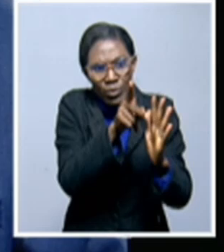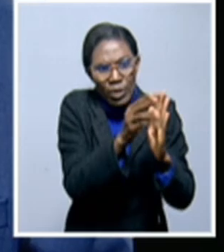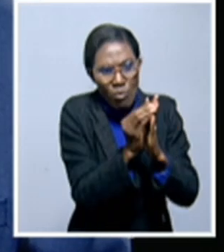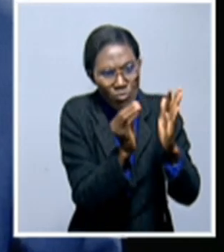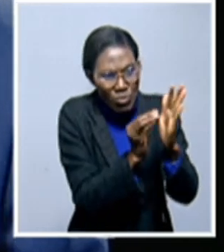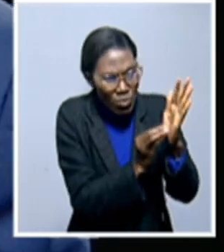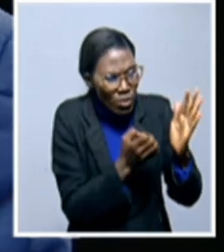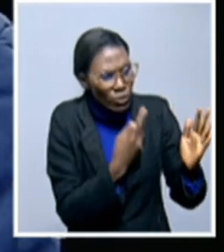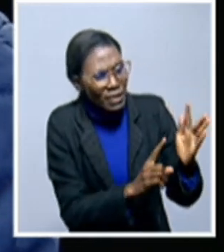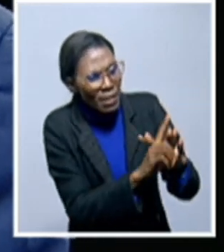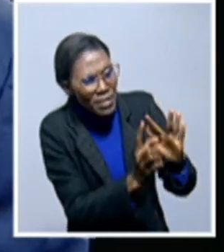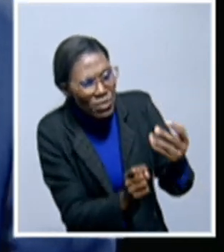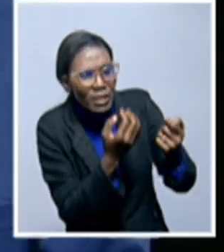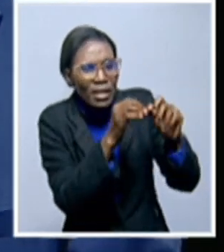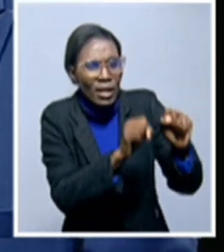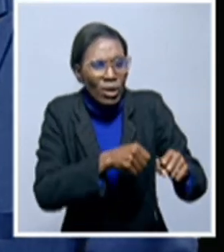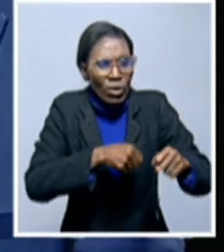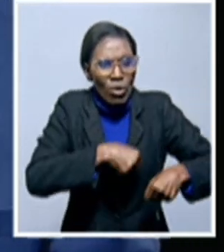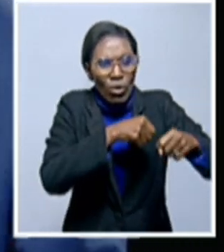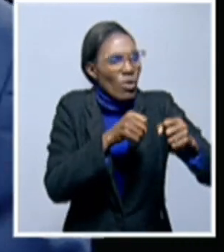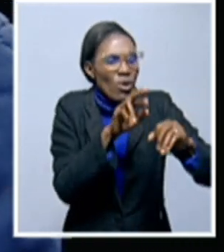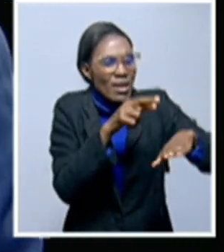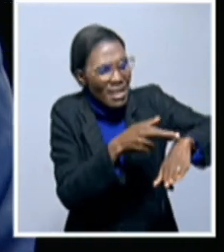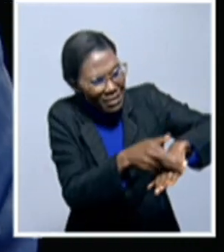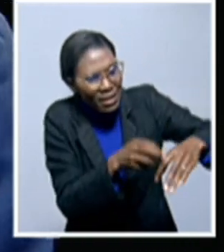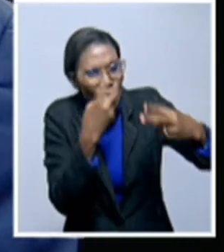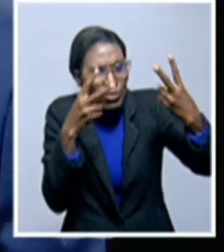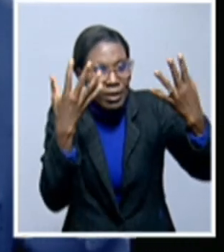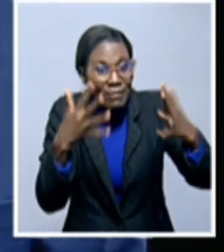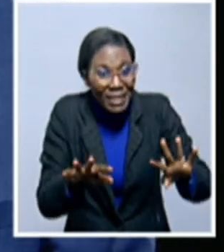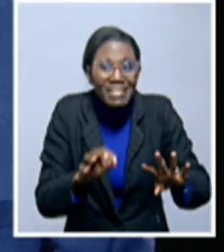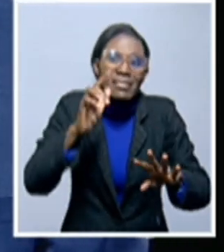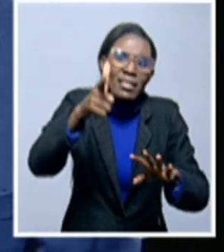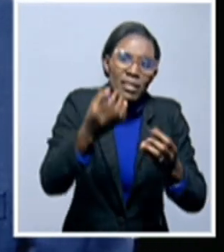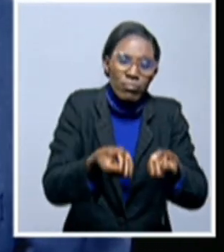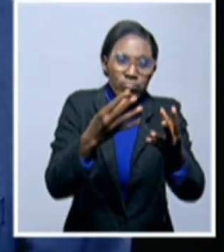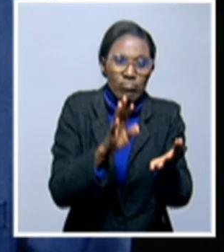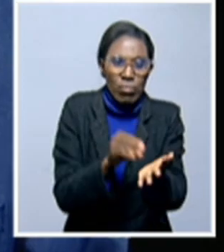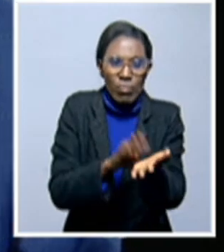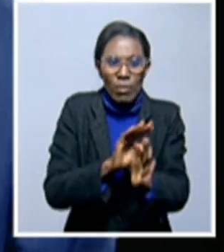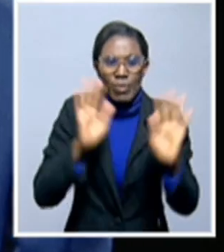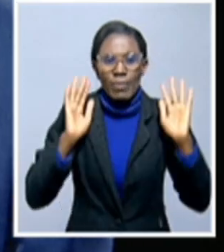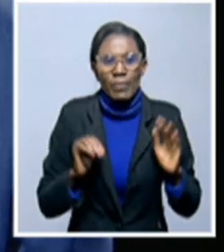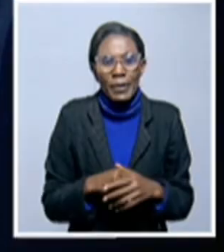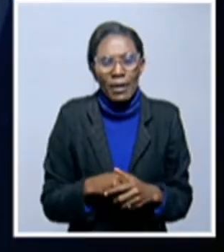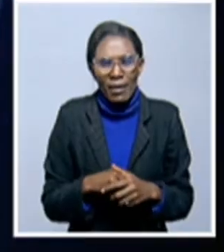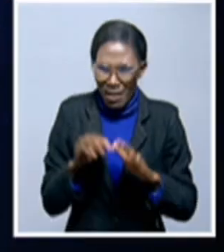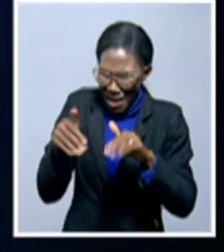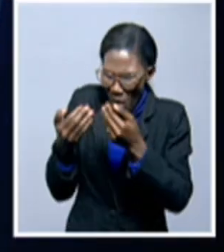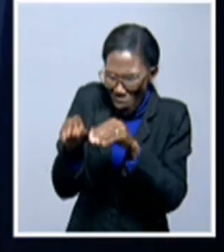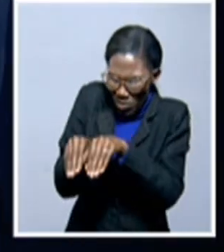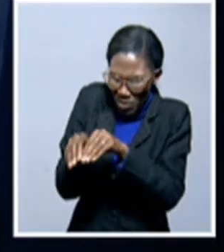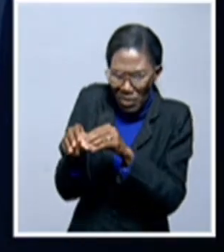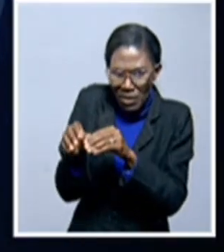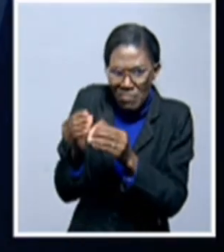ground and then report back to Parliament before they can also give recommendations and such. How do they go out? Are they invited by a body